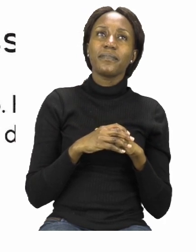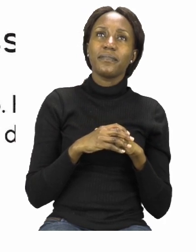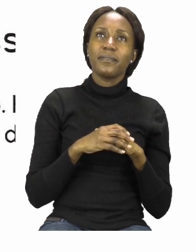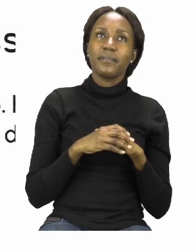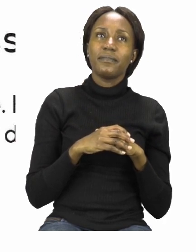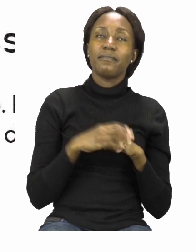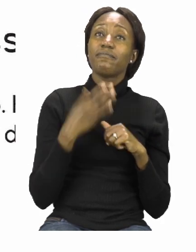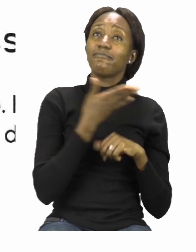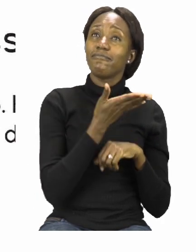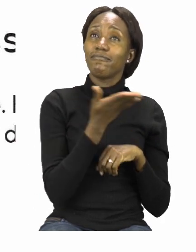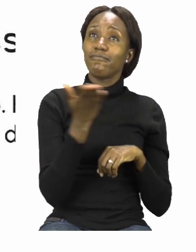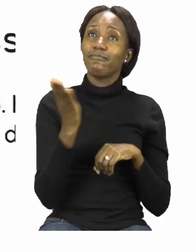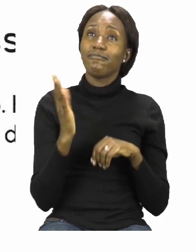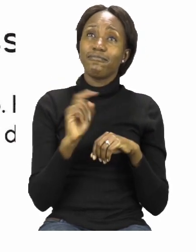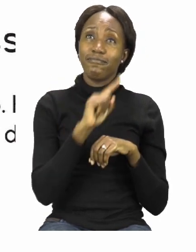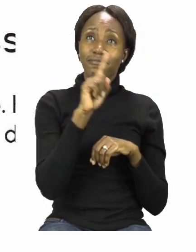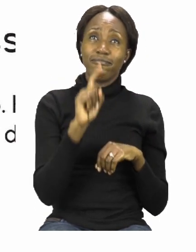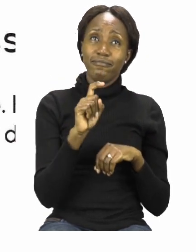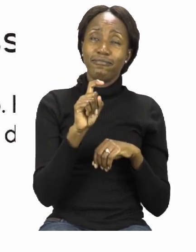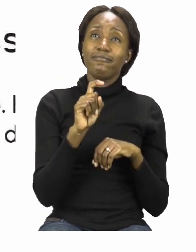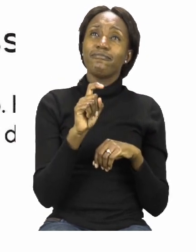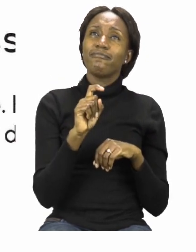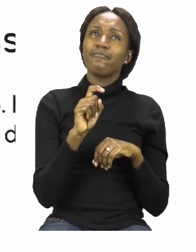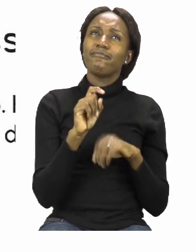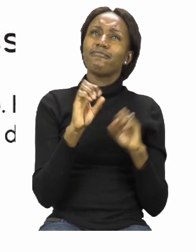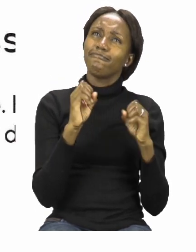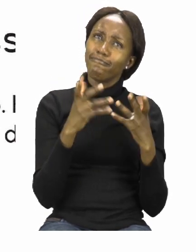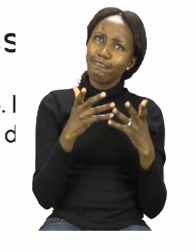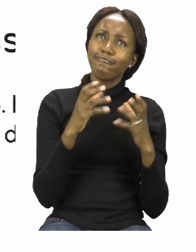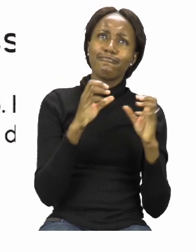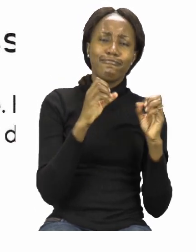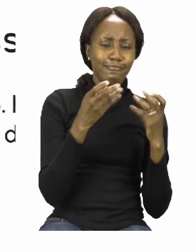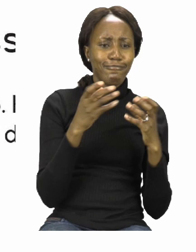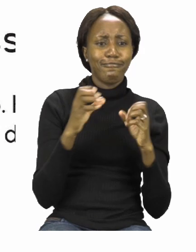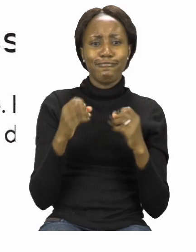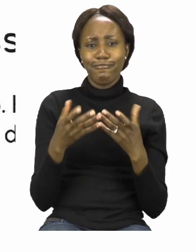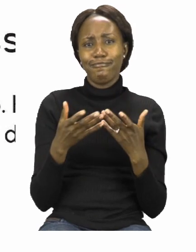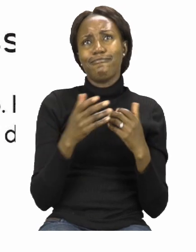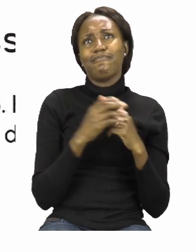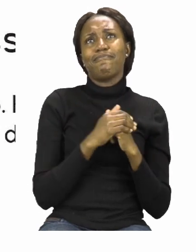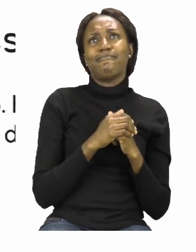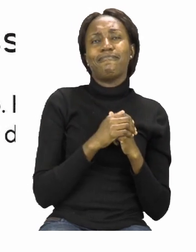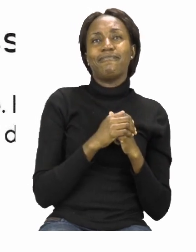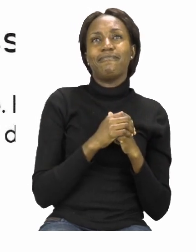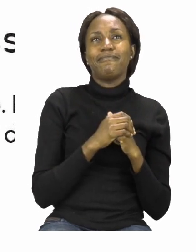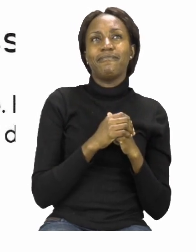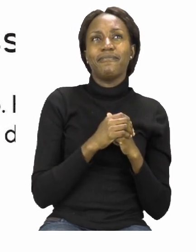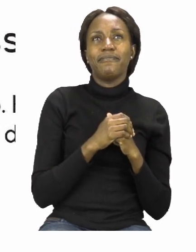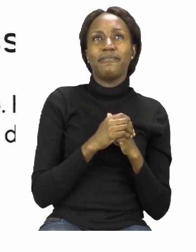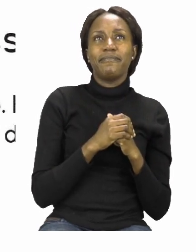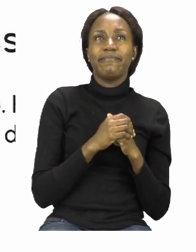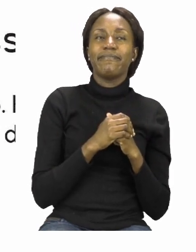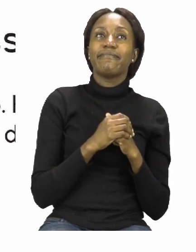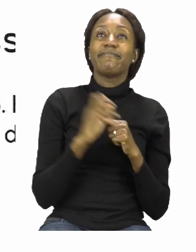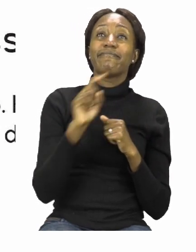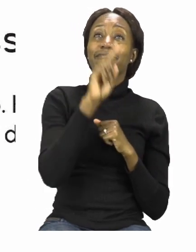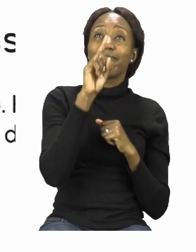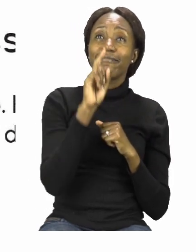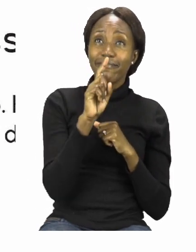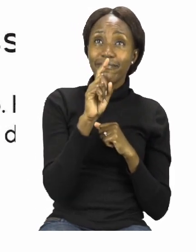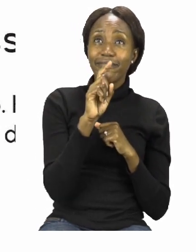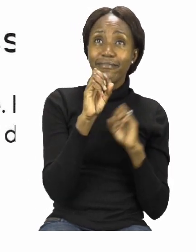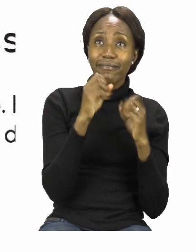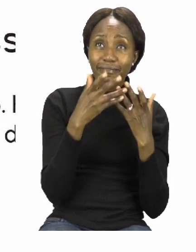of these questions are asking about how many are left. Now, when you're asked about something that